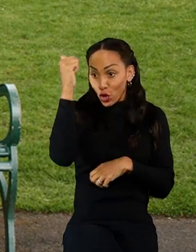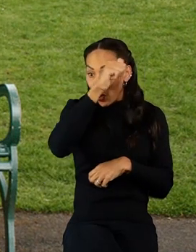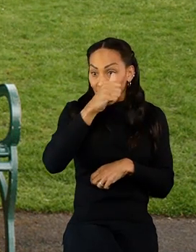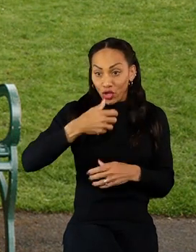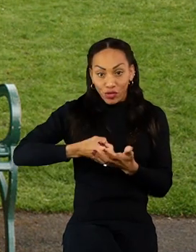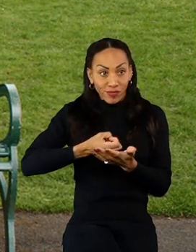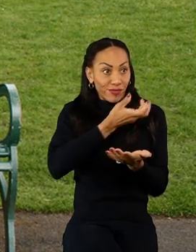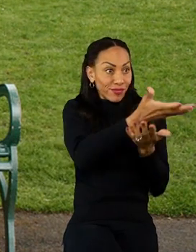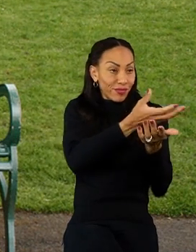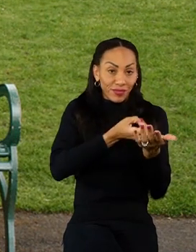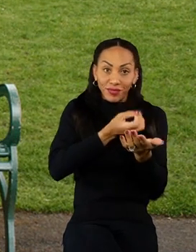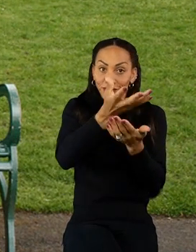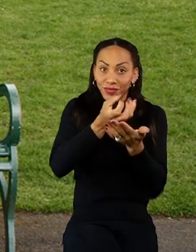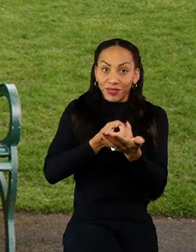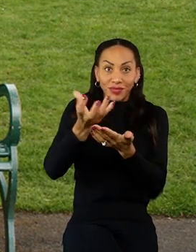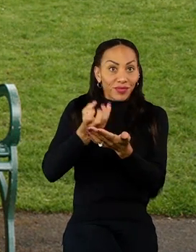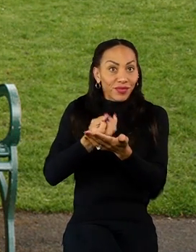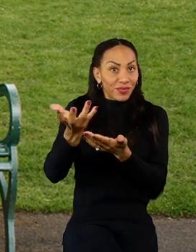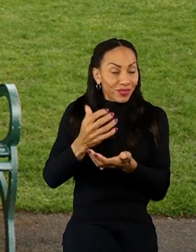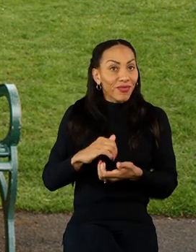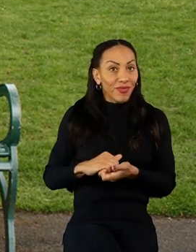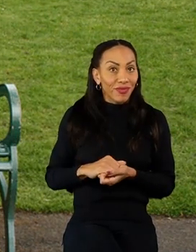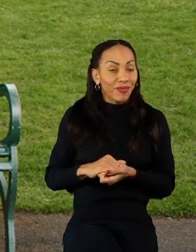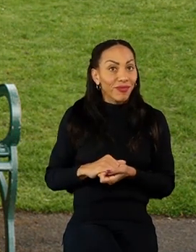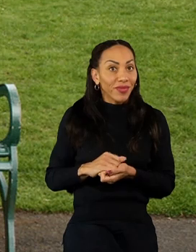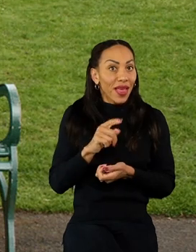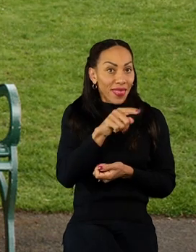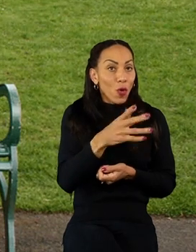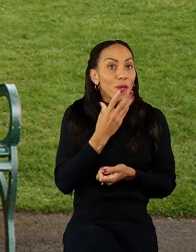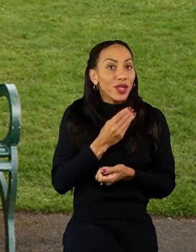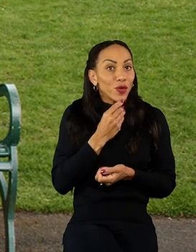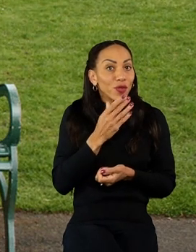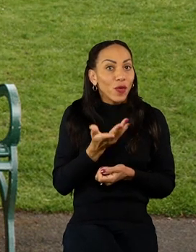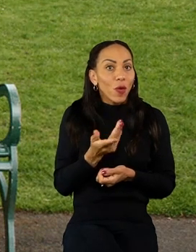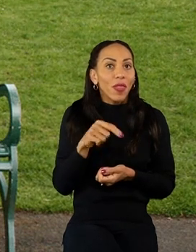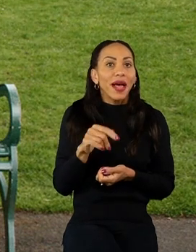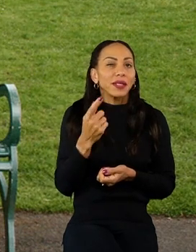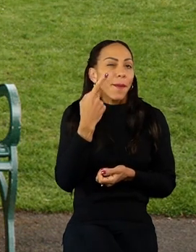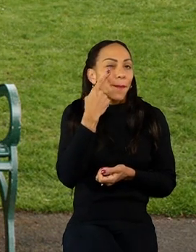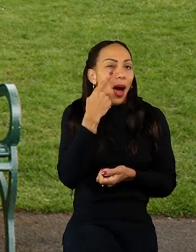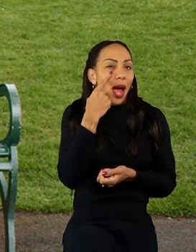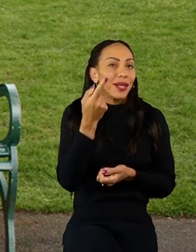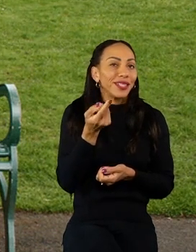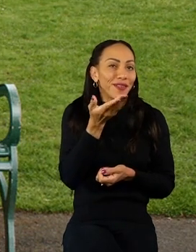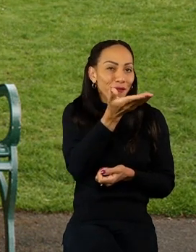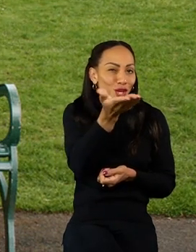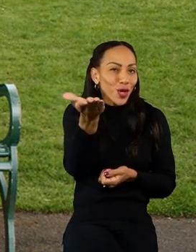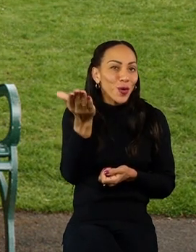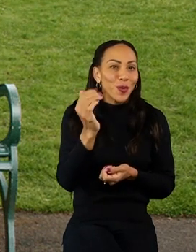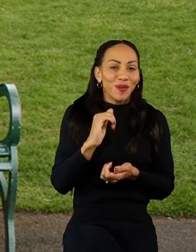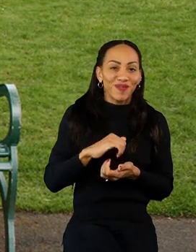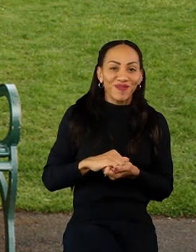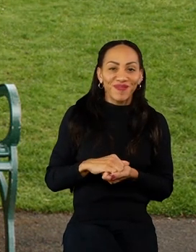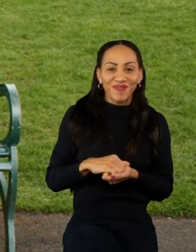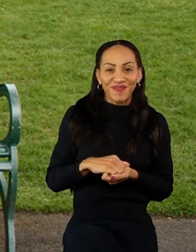for just extending the knowledge of what we're doing and what and how it's being done. So yeah, so